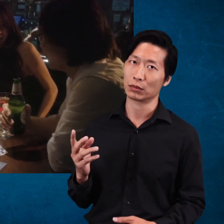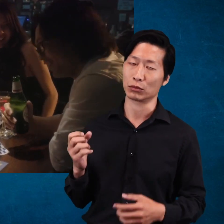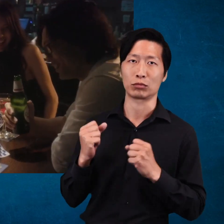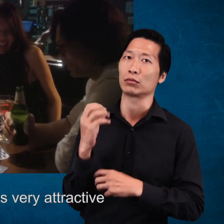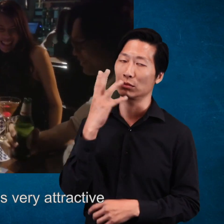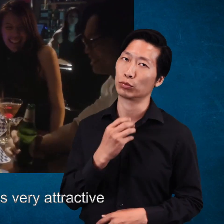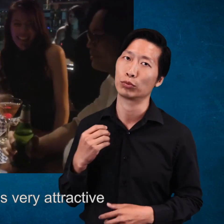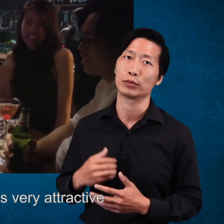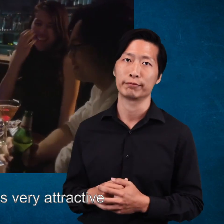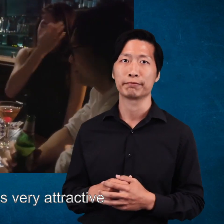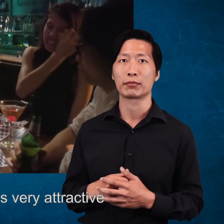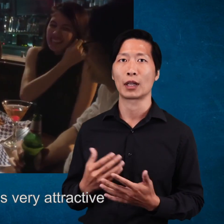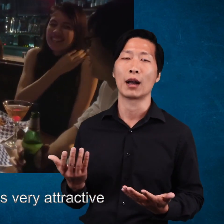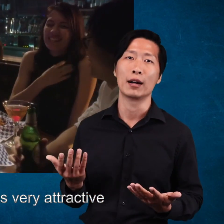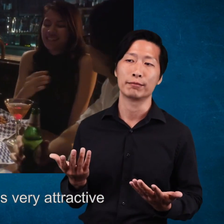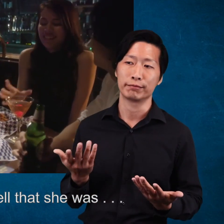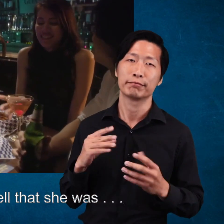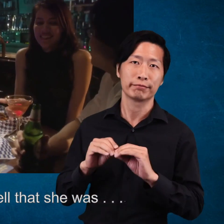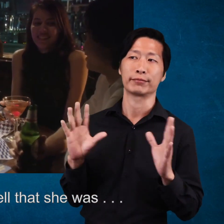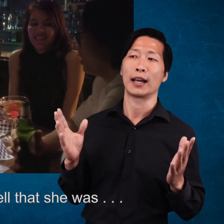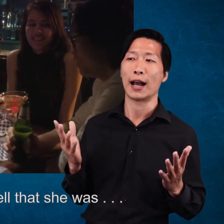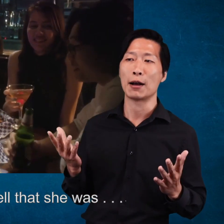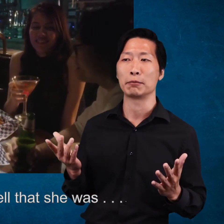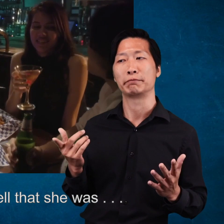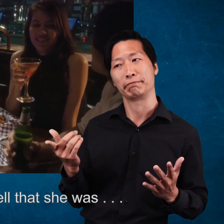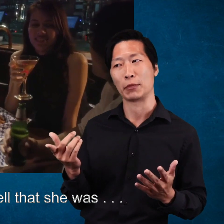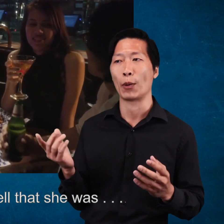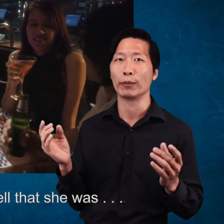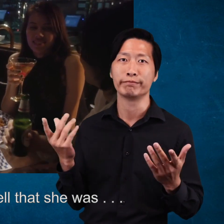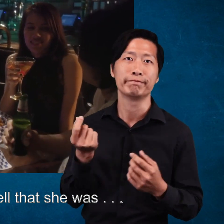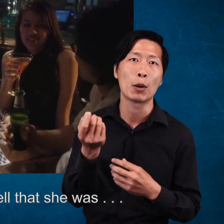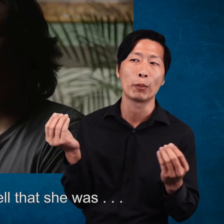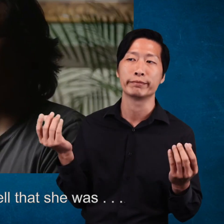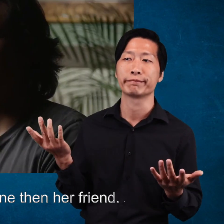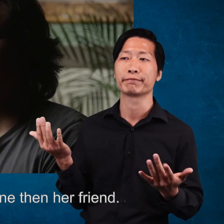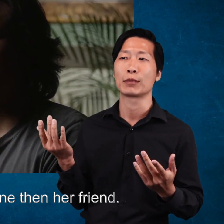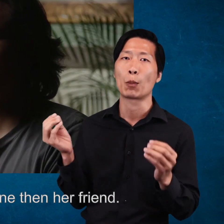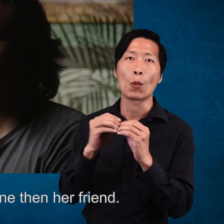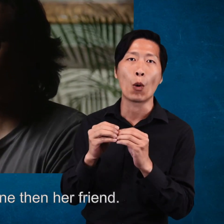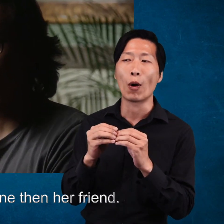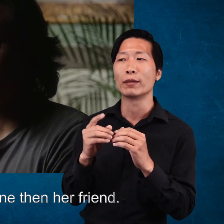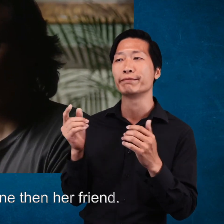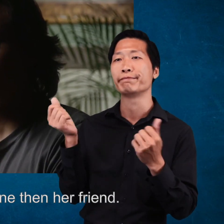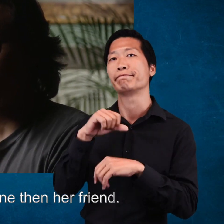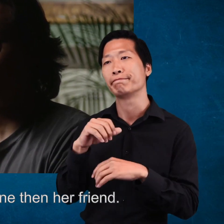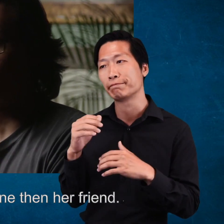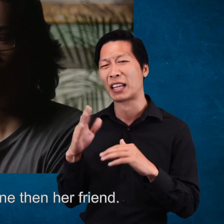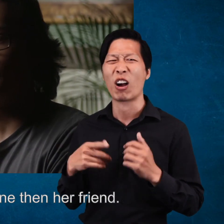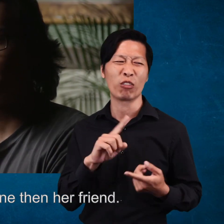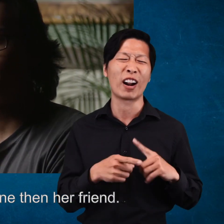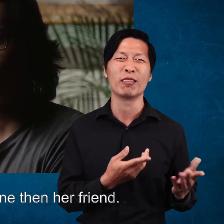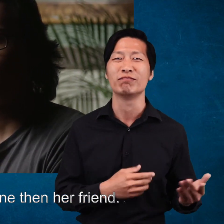class. She was very attractive, but yeah, I could tell that she was a little bit